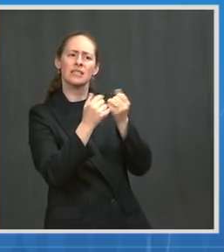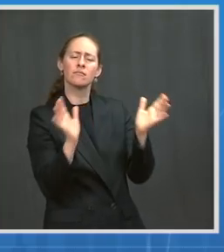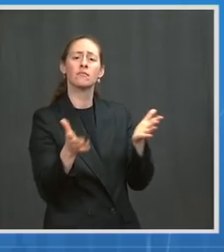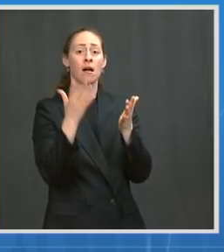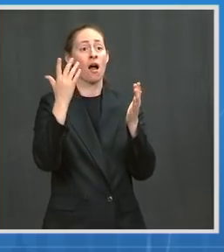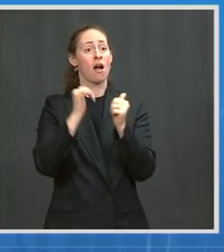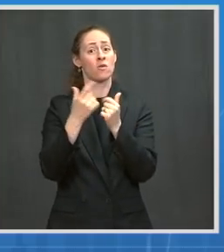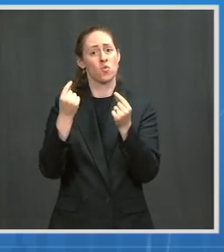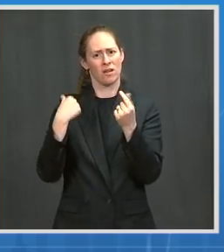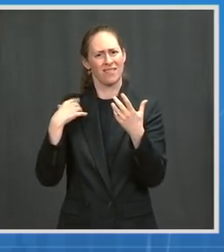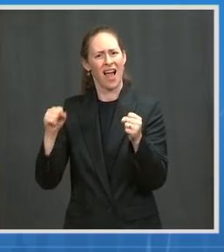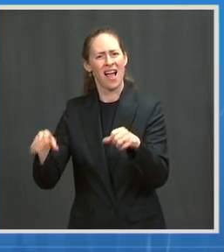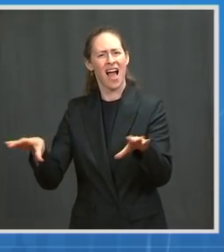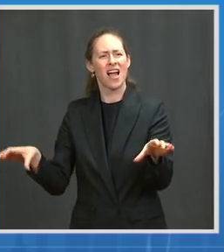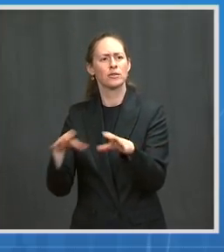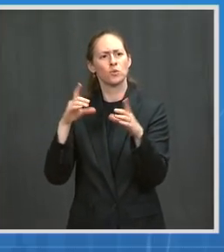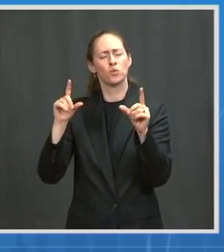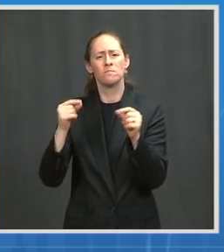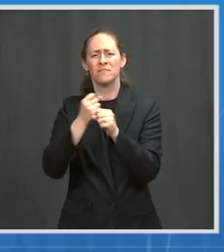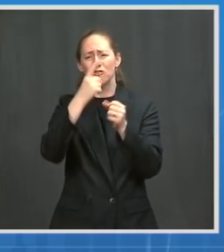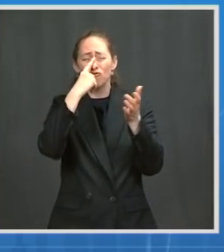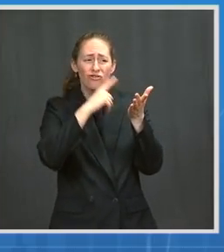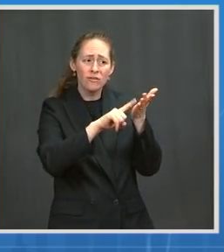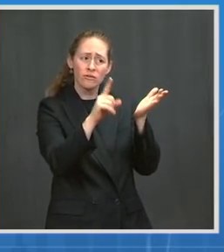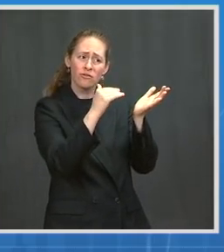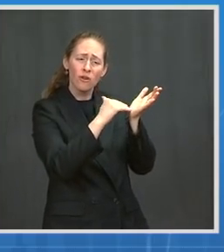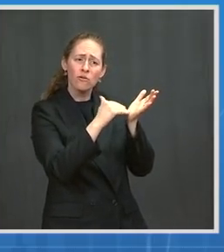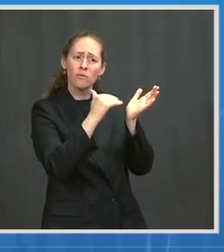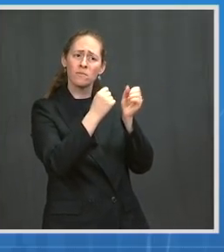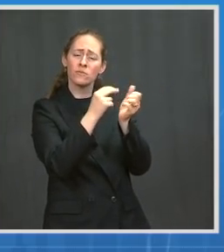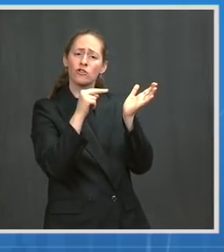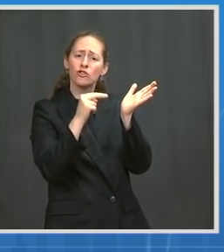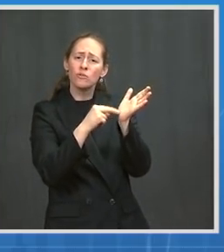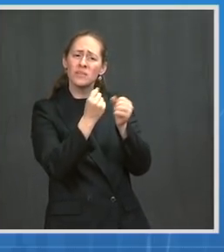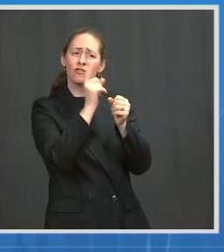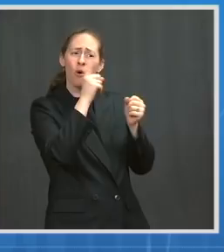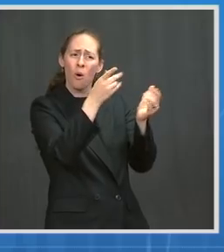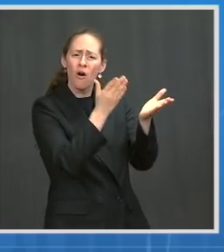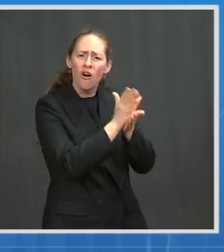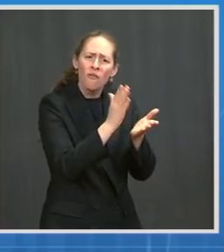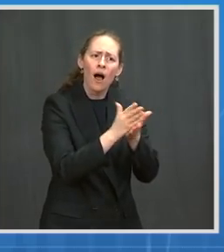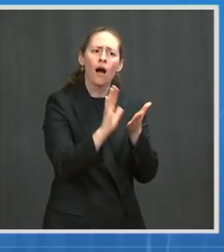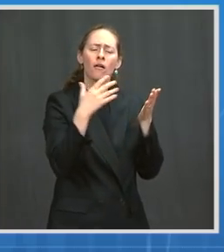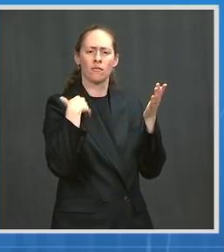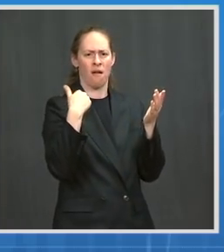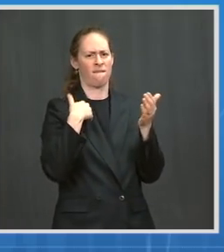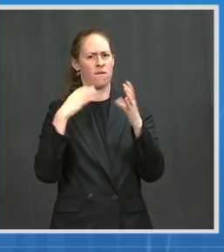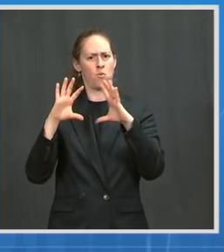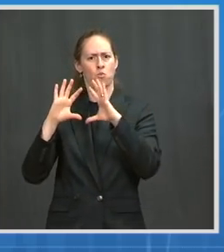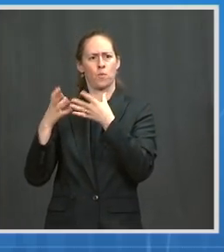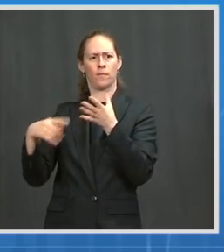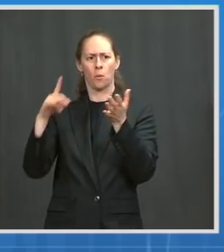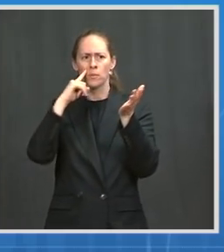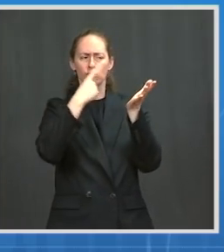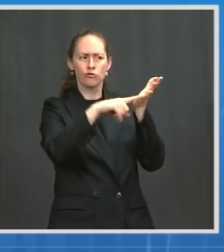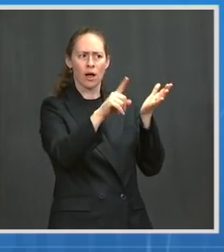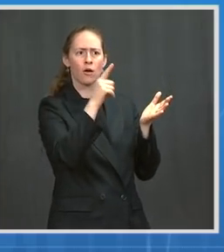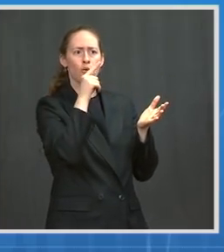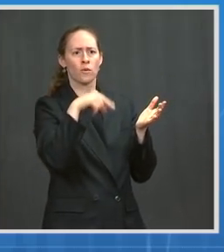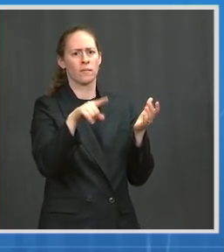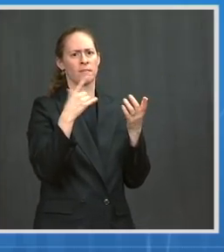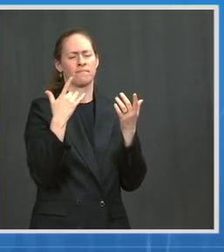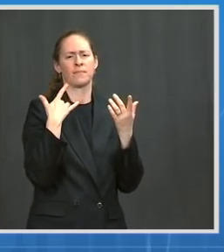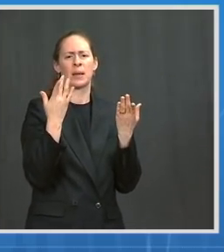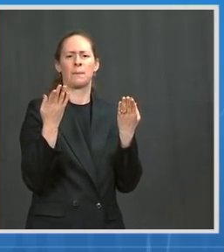and Resilience, which is a network of more than 200 organizations committed to addressing clinician burnout and improving clinician well-being.